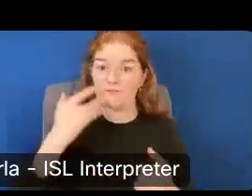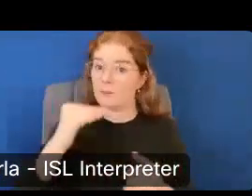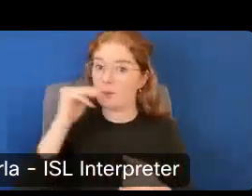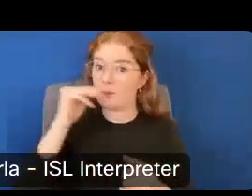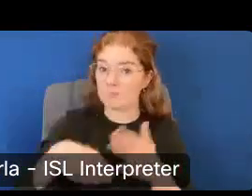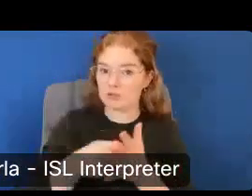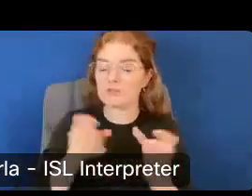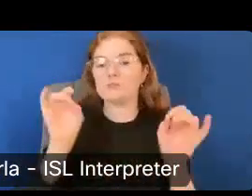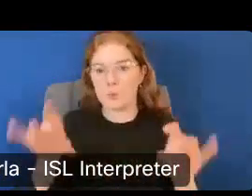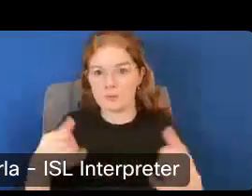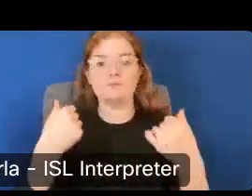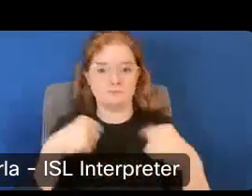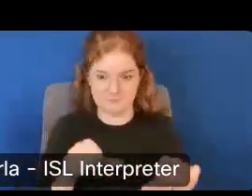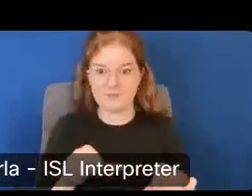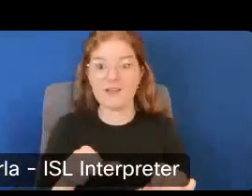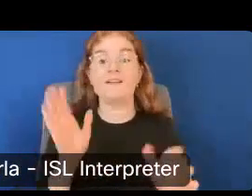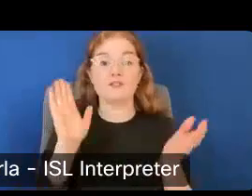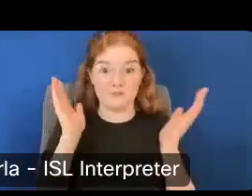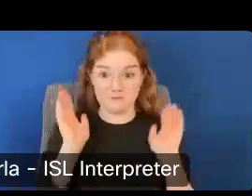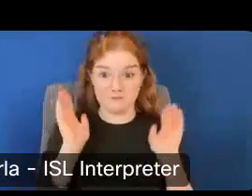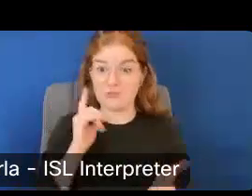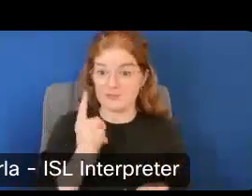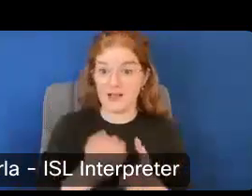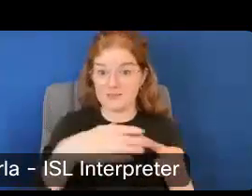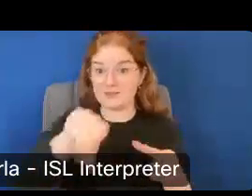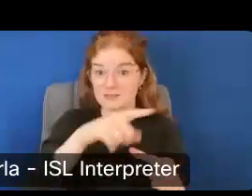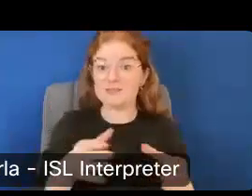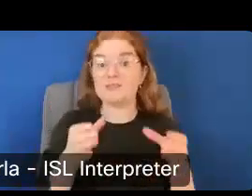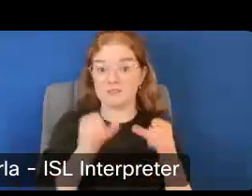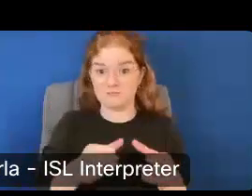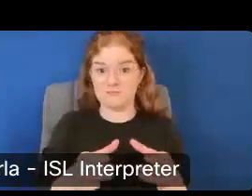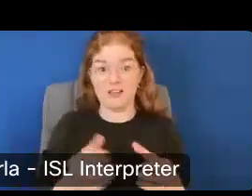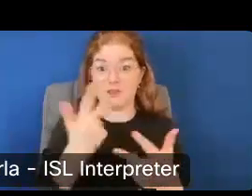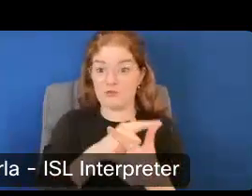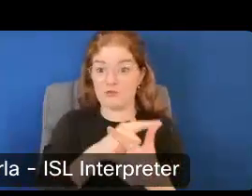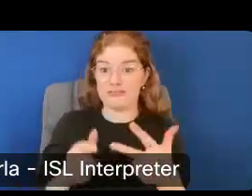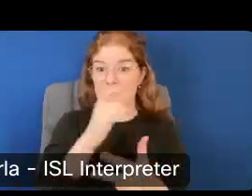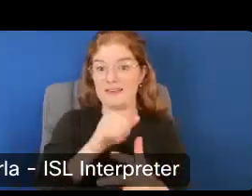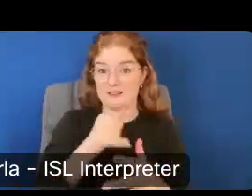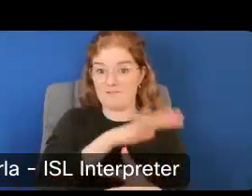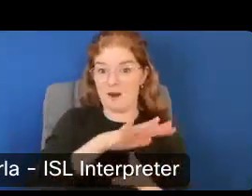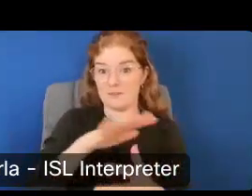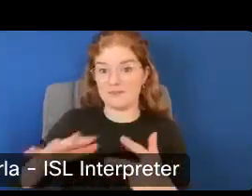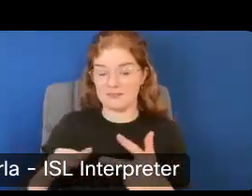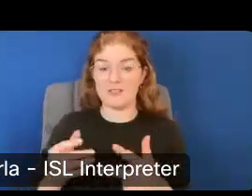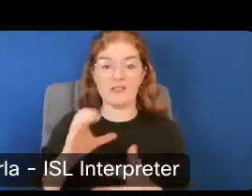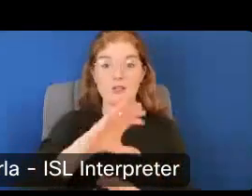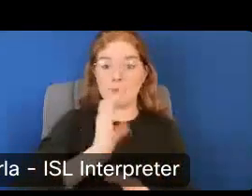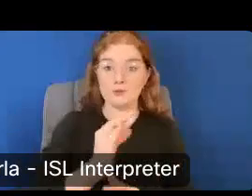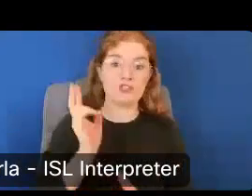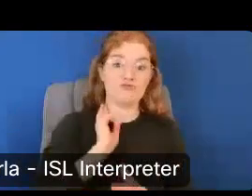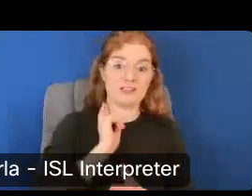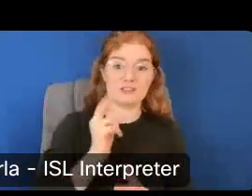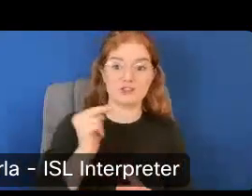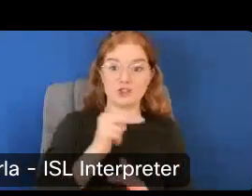project. Once that was decided, so we decided on 3 clinical settings. We worked with a community residential nursing unit. We worked